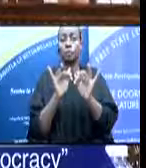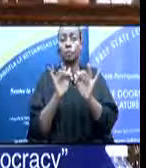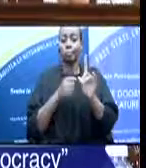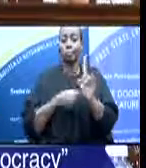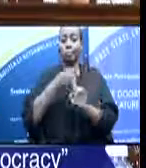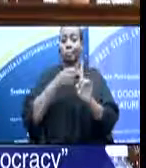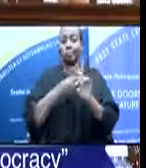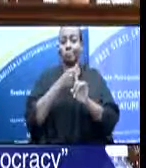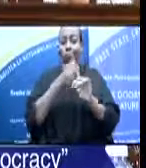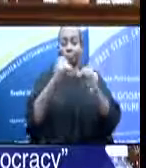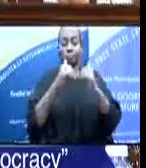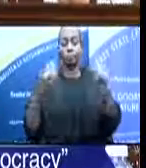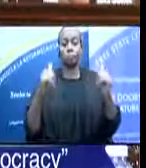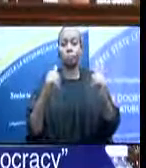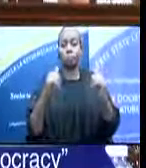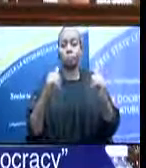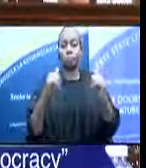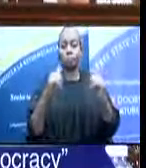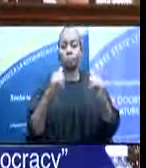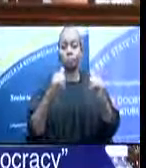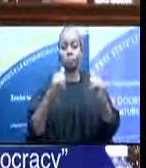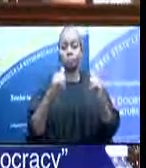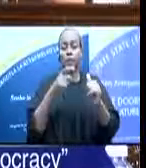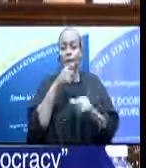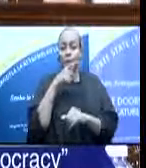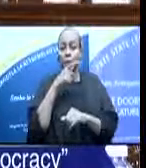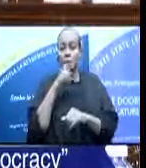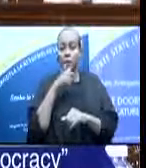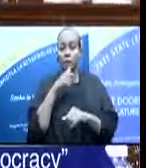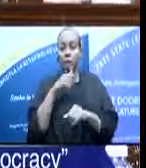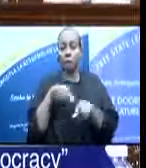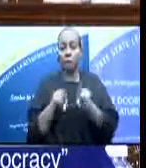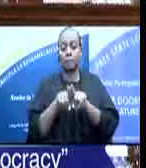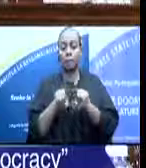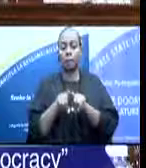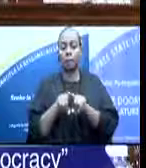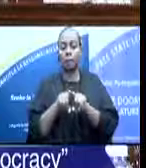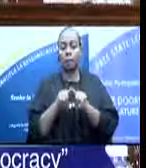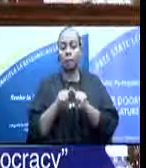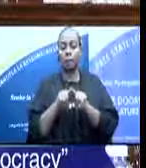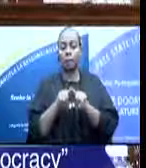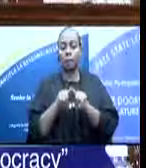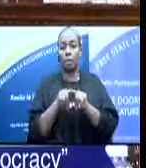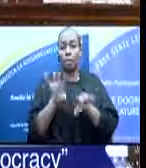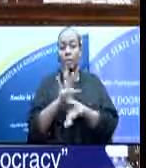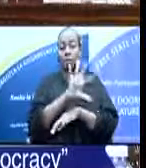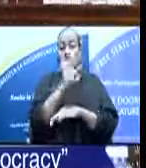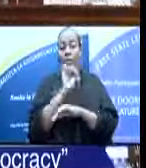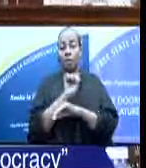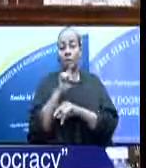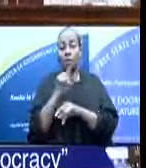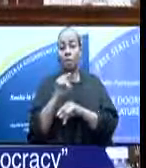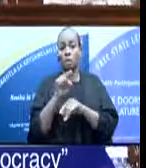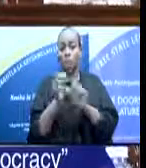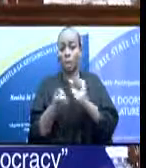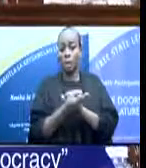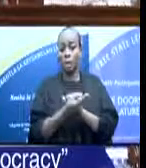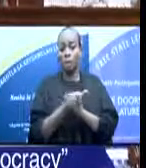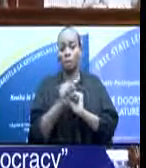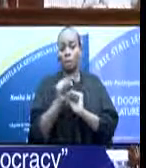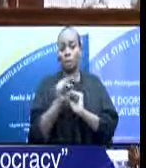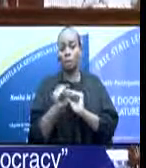perpetrated through racial profiling by medical and aid schemes. These anti-South African practices are an